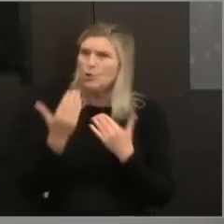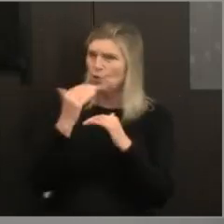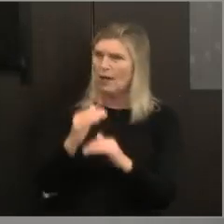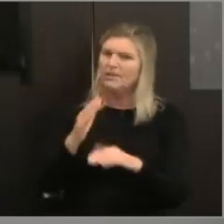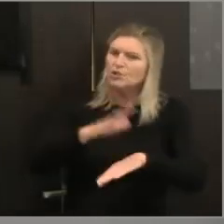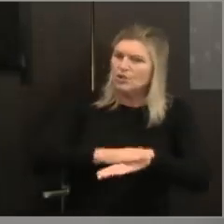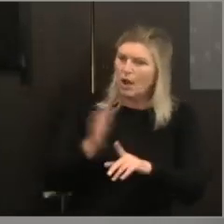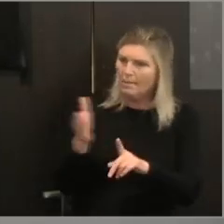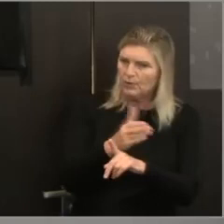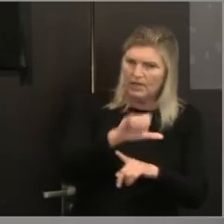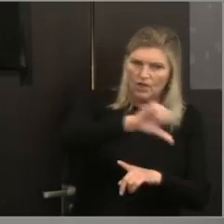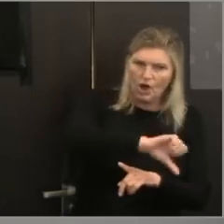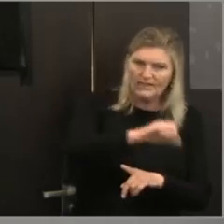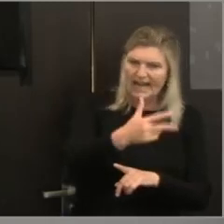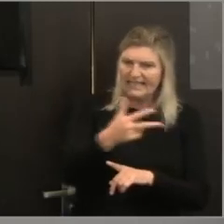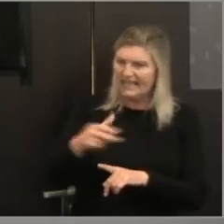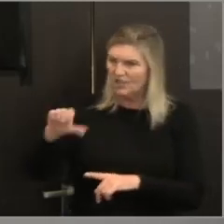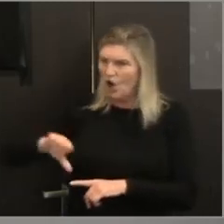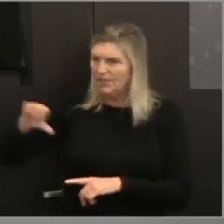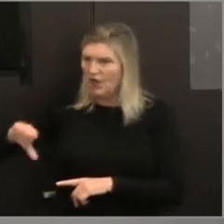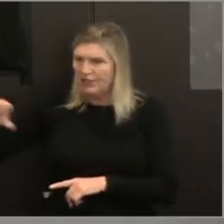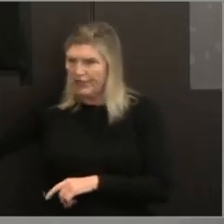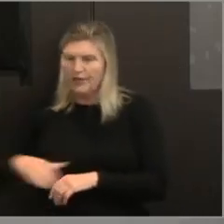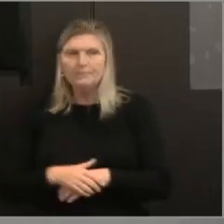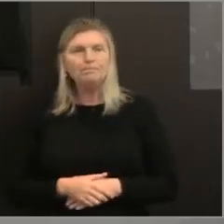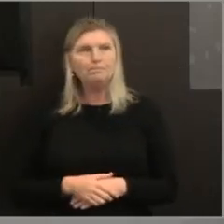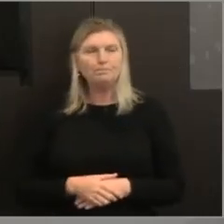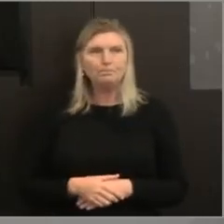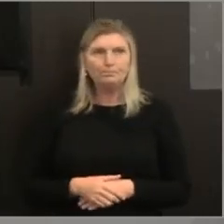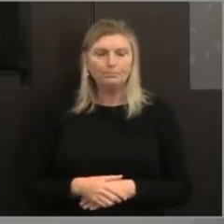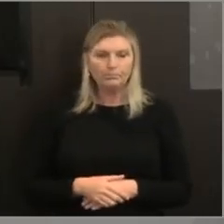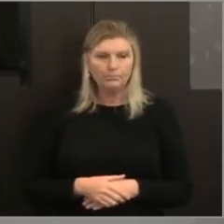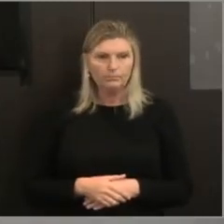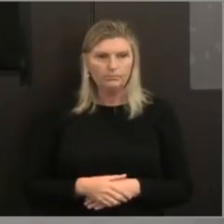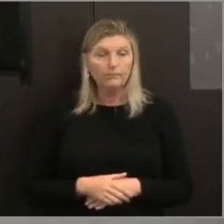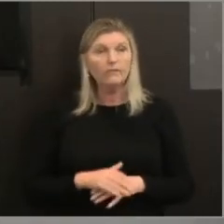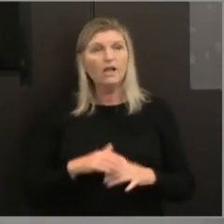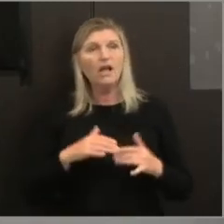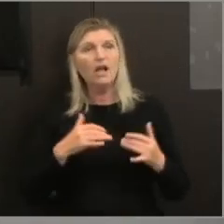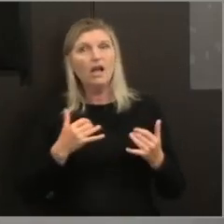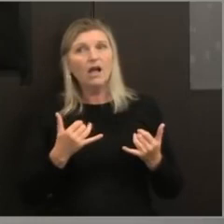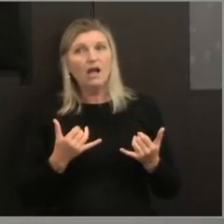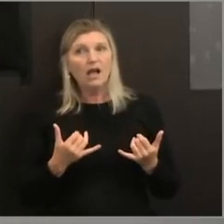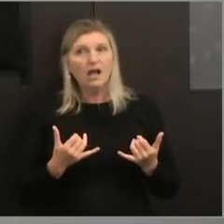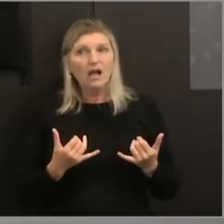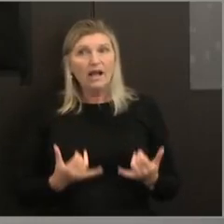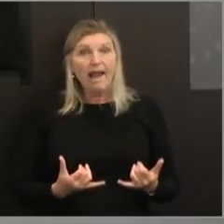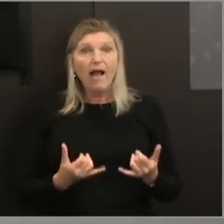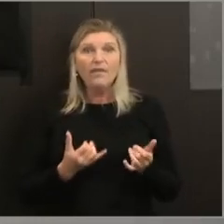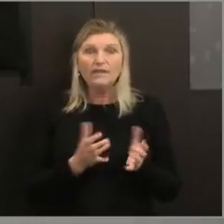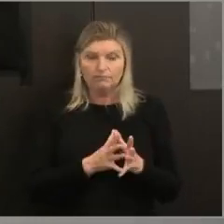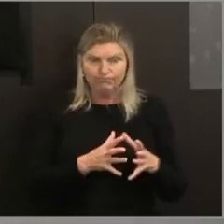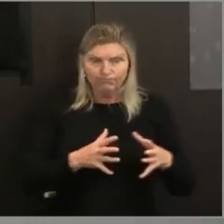to 1999. There is now a growing cohort of prisoners